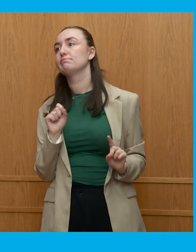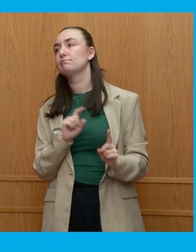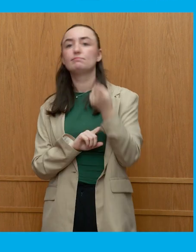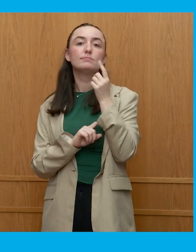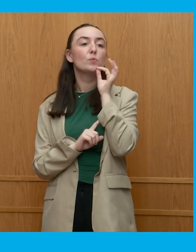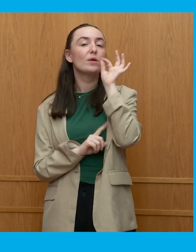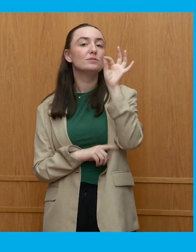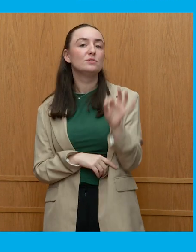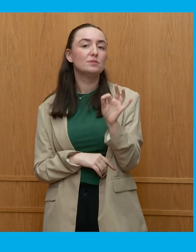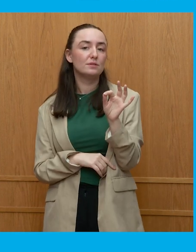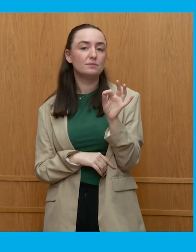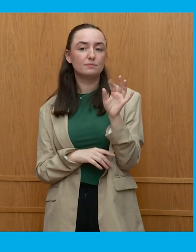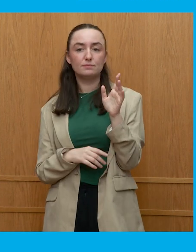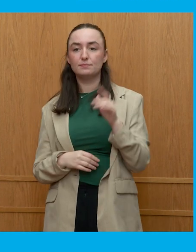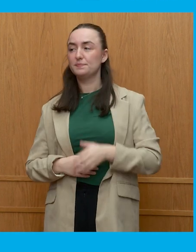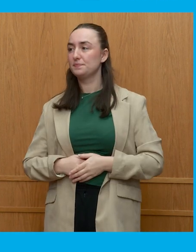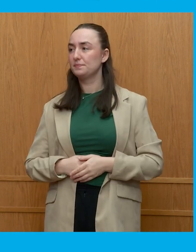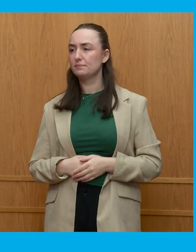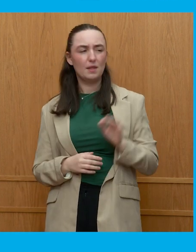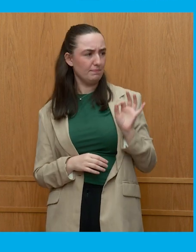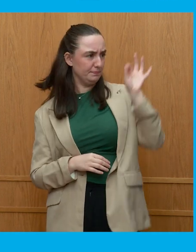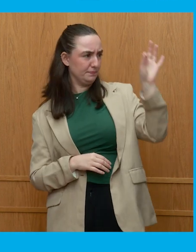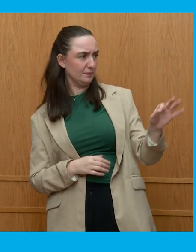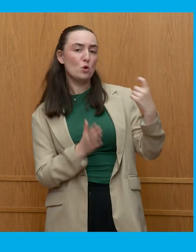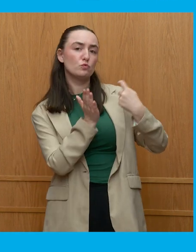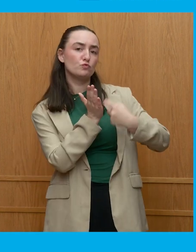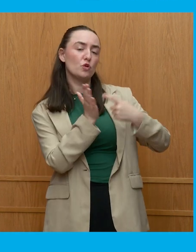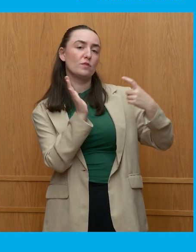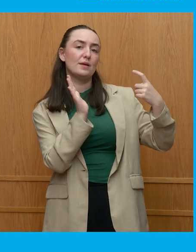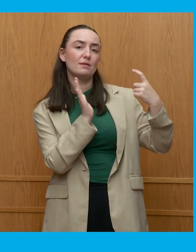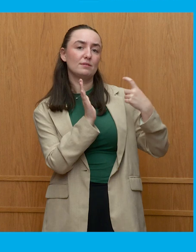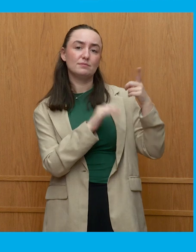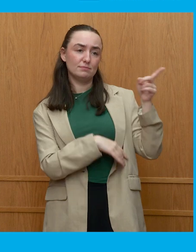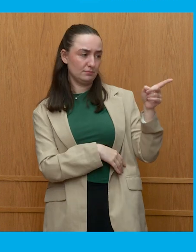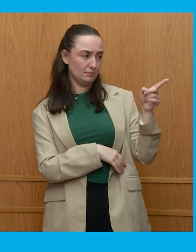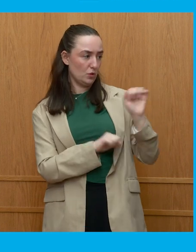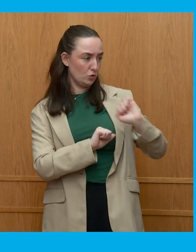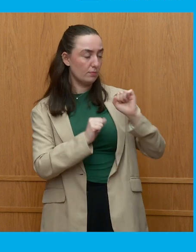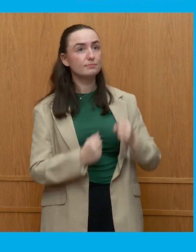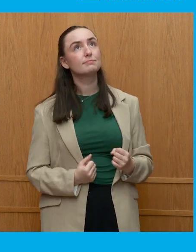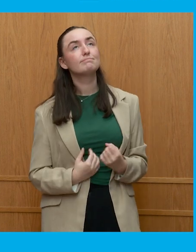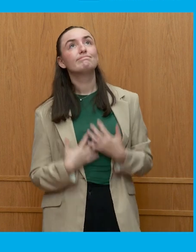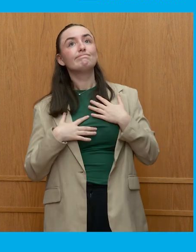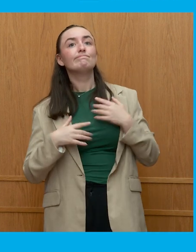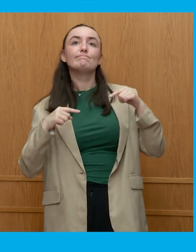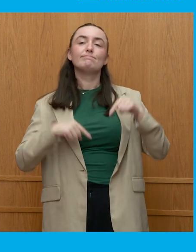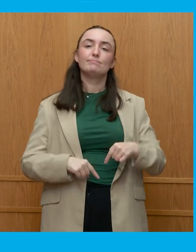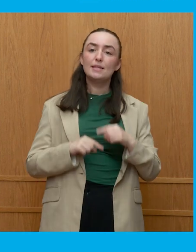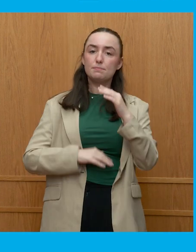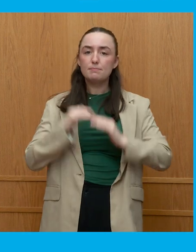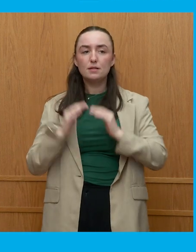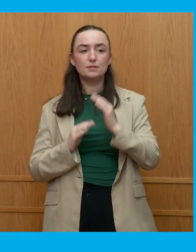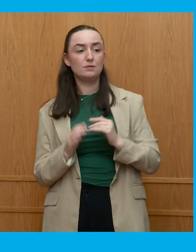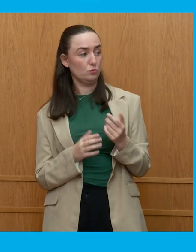but first to Rory about what inspires you about this building, either the project, the building, or